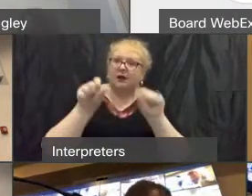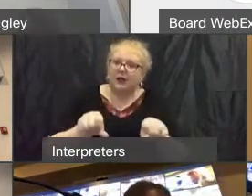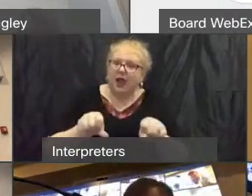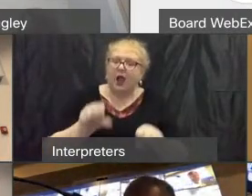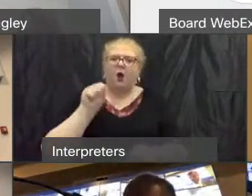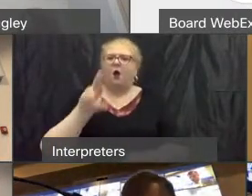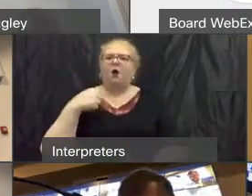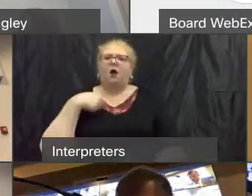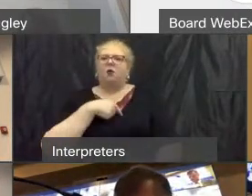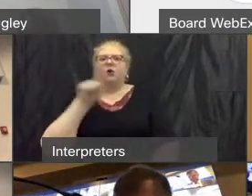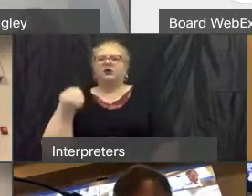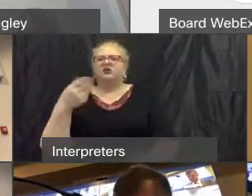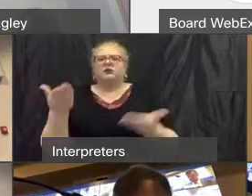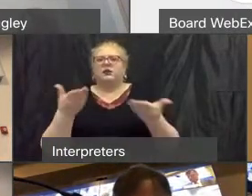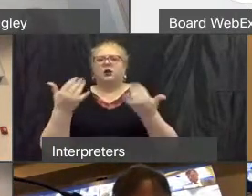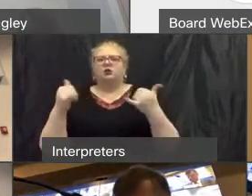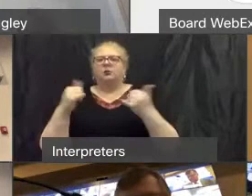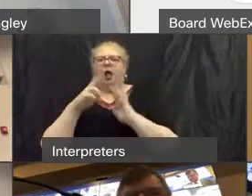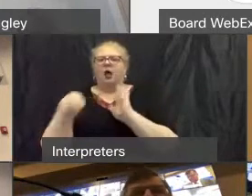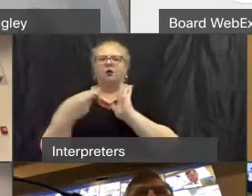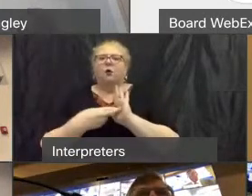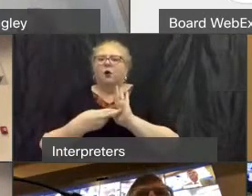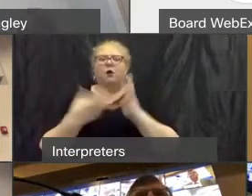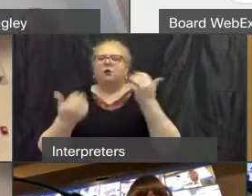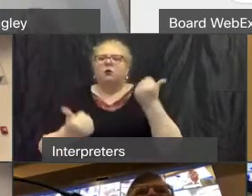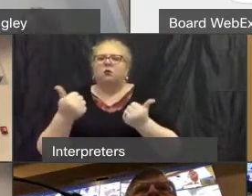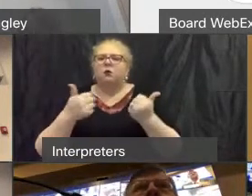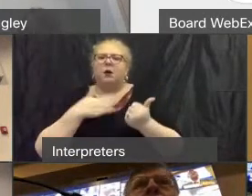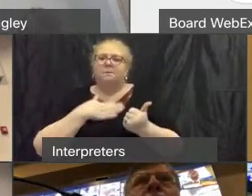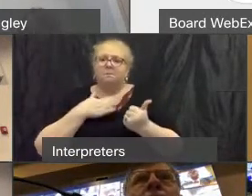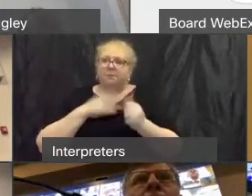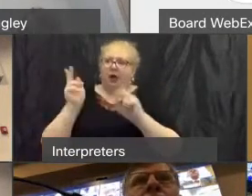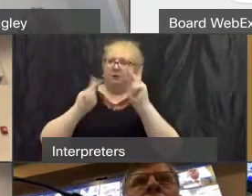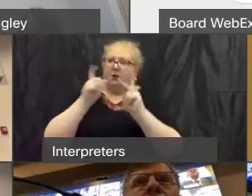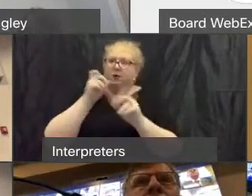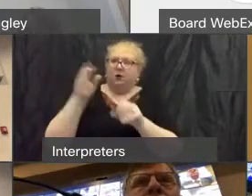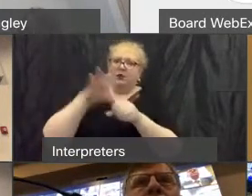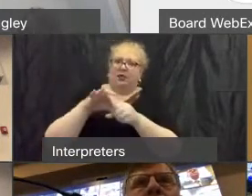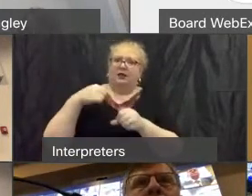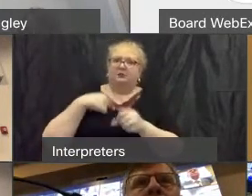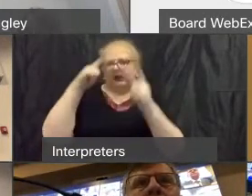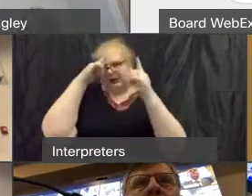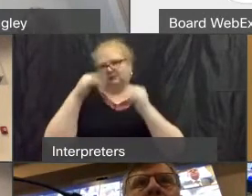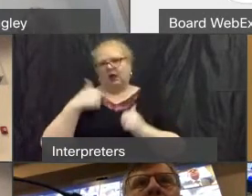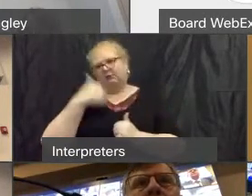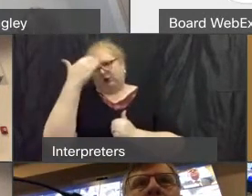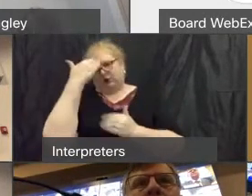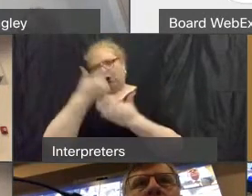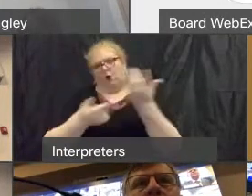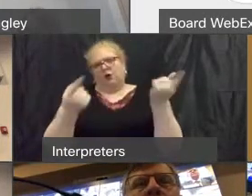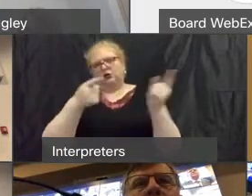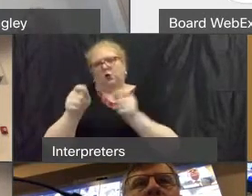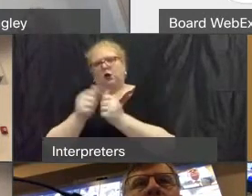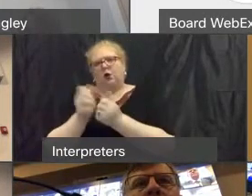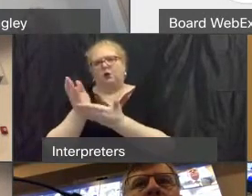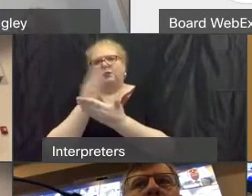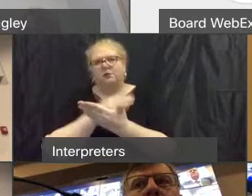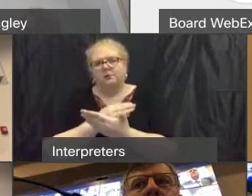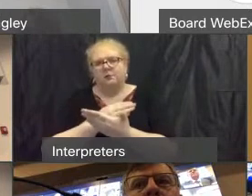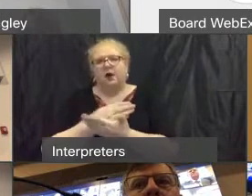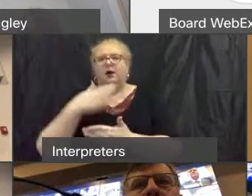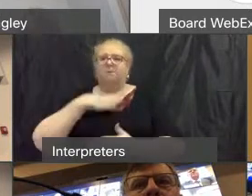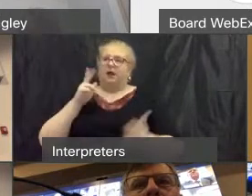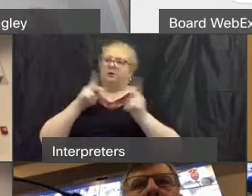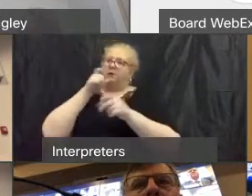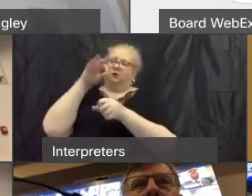stamp, is that what we are to do? My constituents expect me to know what's going on with this budget. My constituents